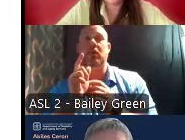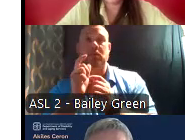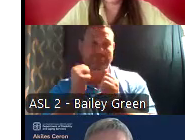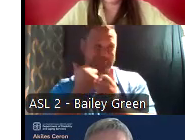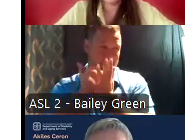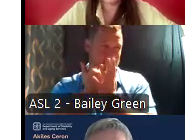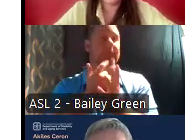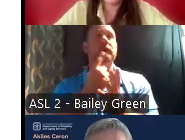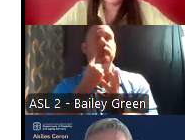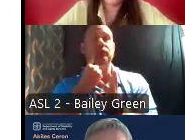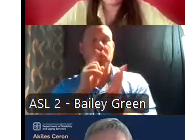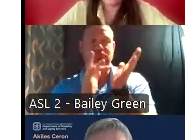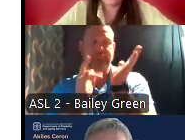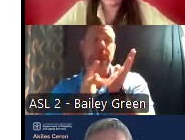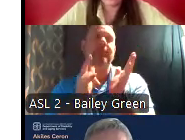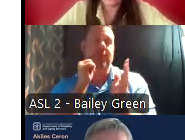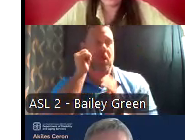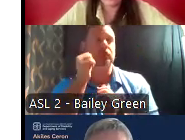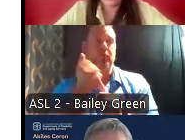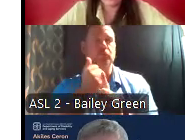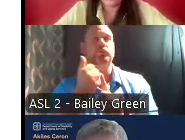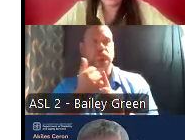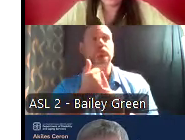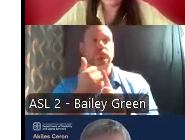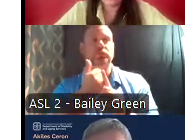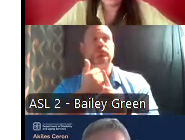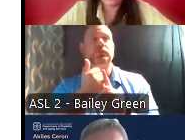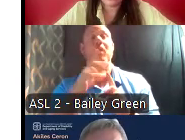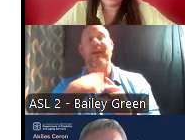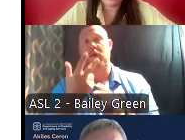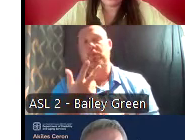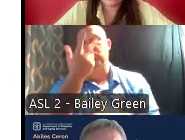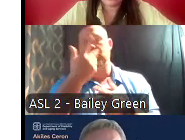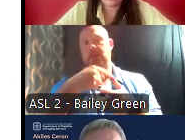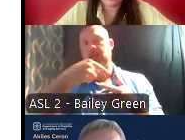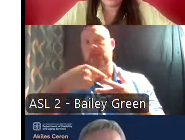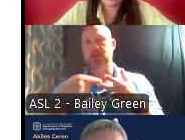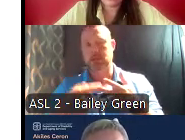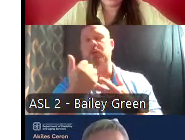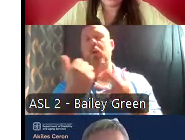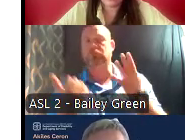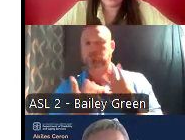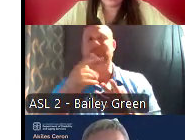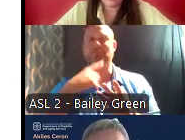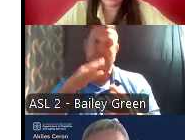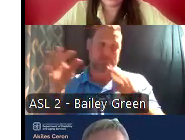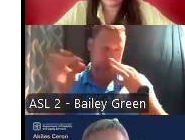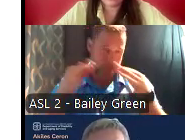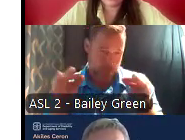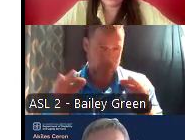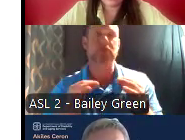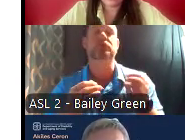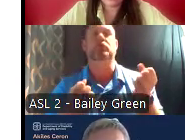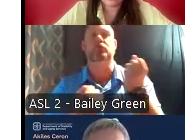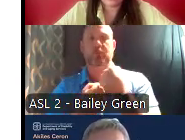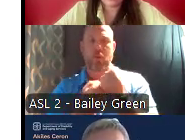exploitation. And within that, we have 3 sub-goals that kind of explain what that phrase really means. So supporting all